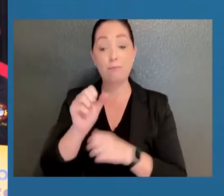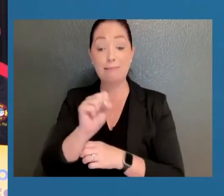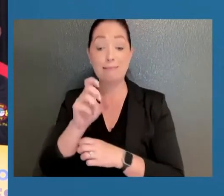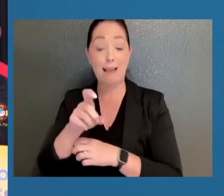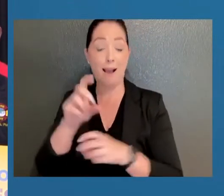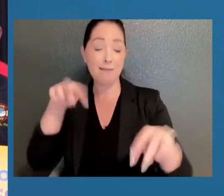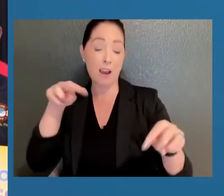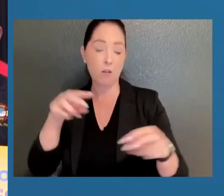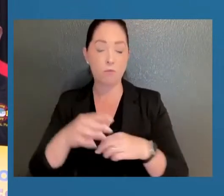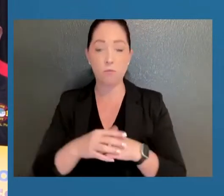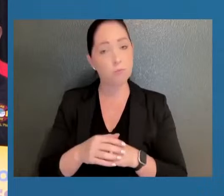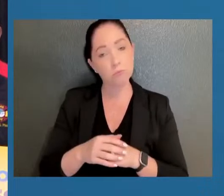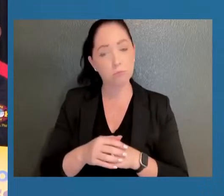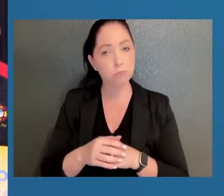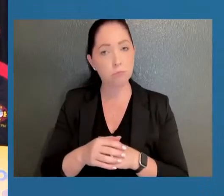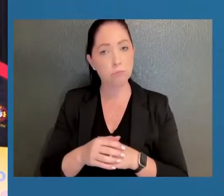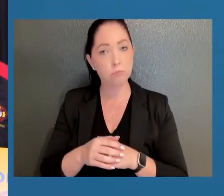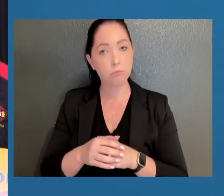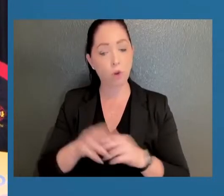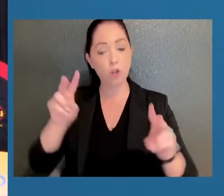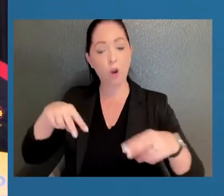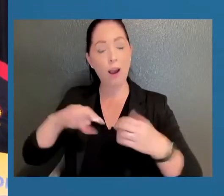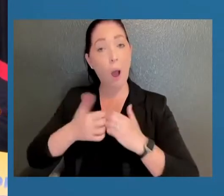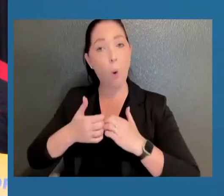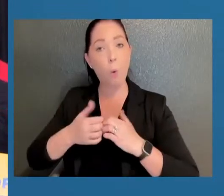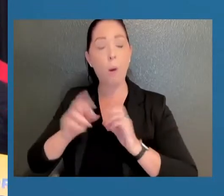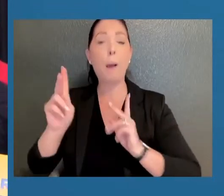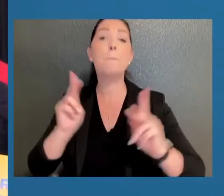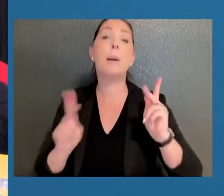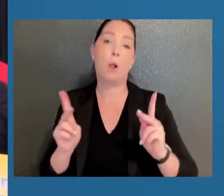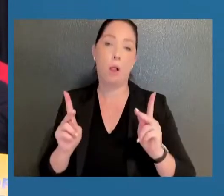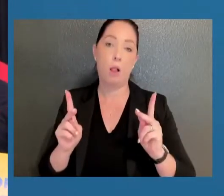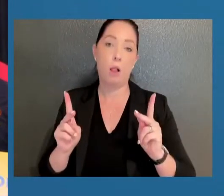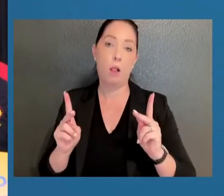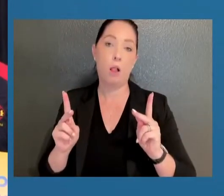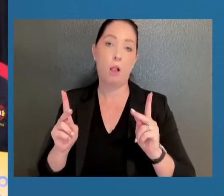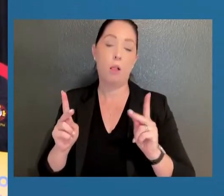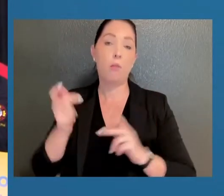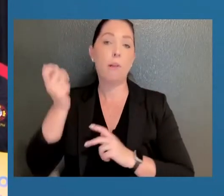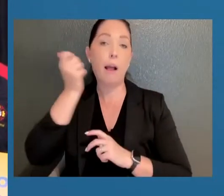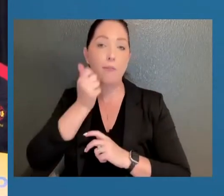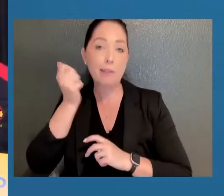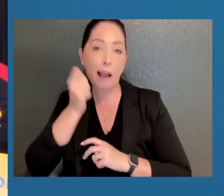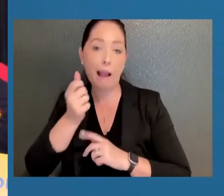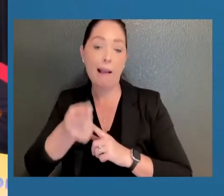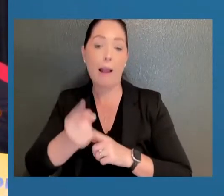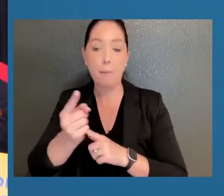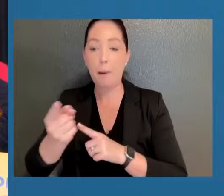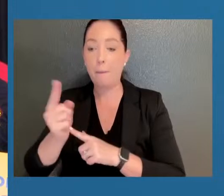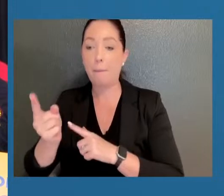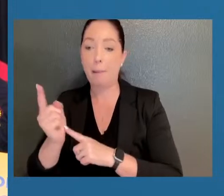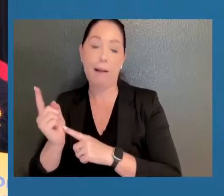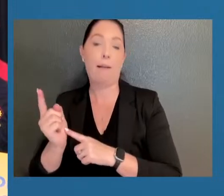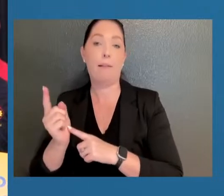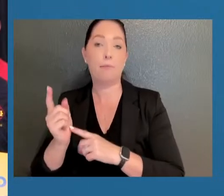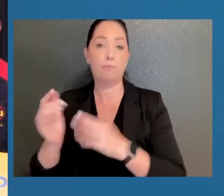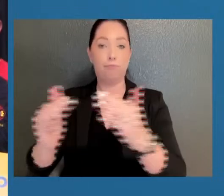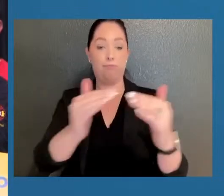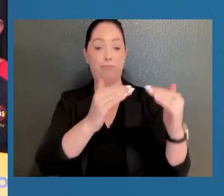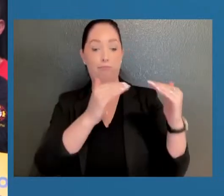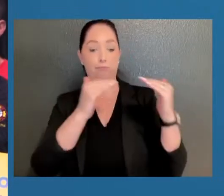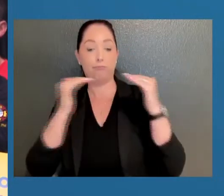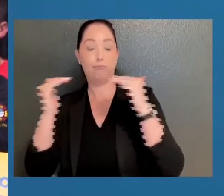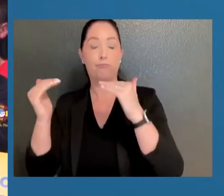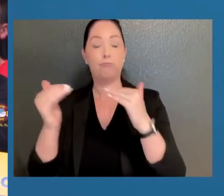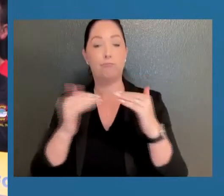judged as people, equal every day, every minute of our lives. And that's what's made our country